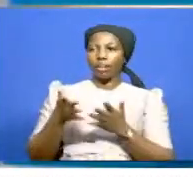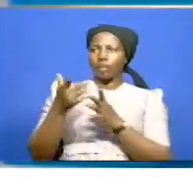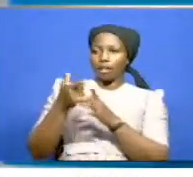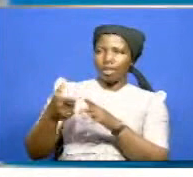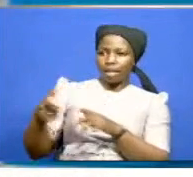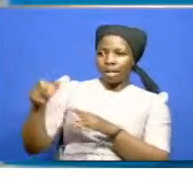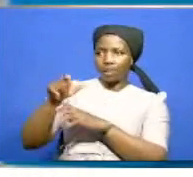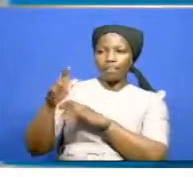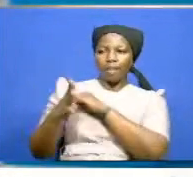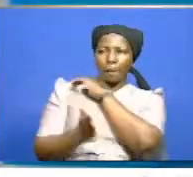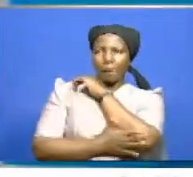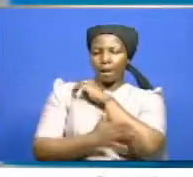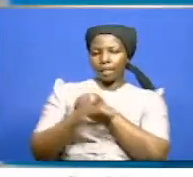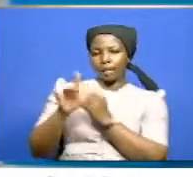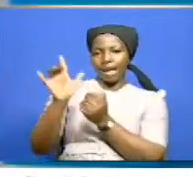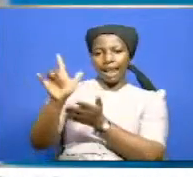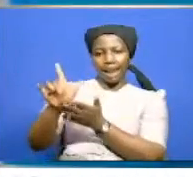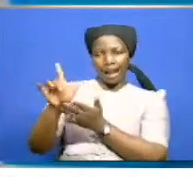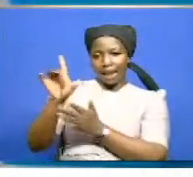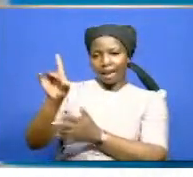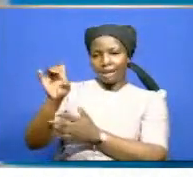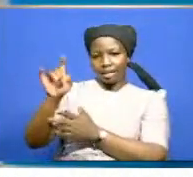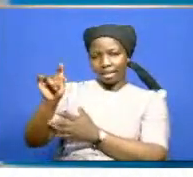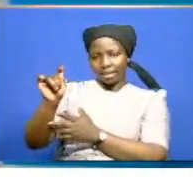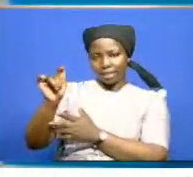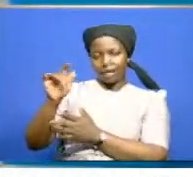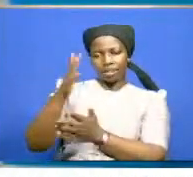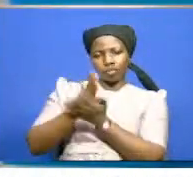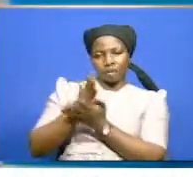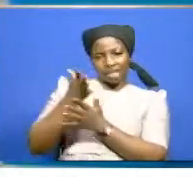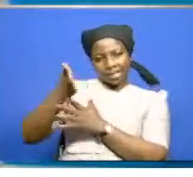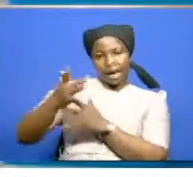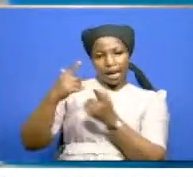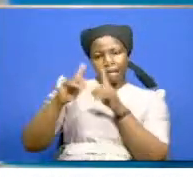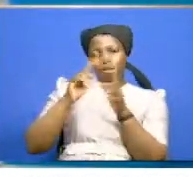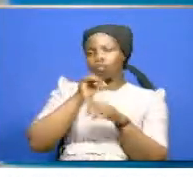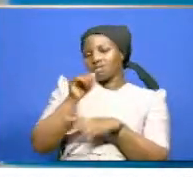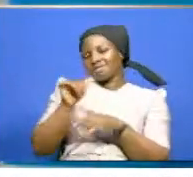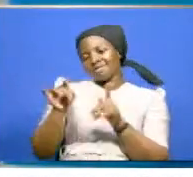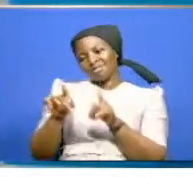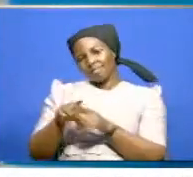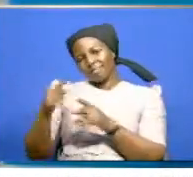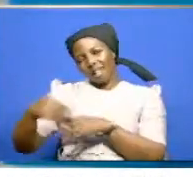the increase of bad debts has been, it's there, but it's not as high as